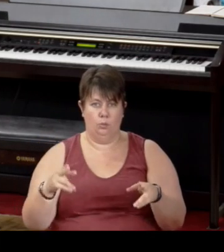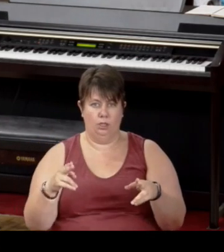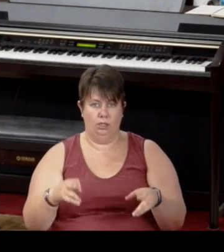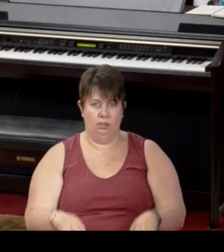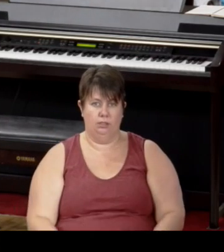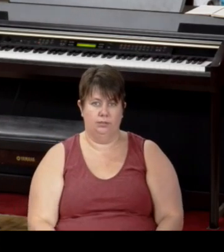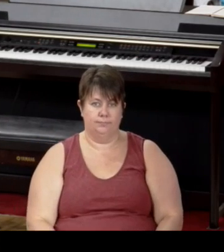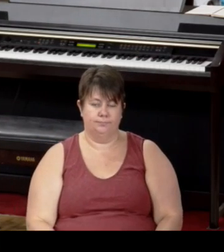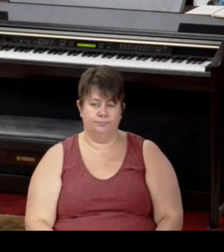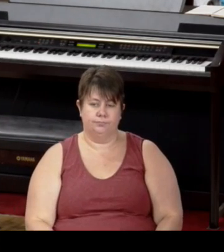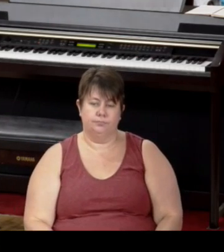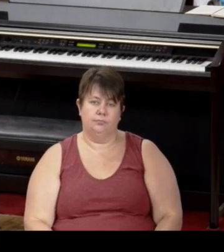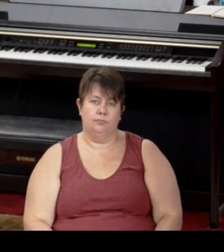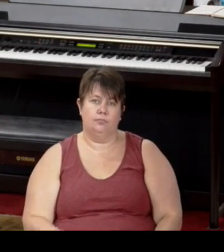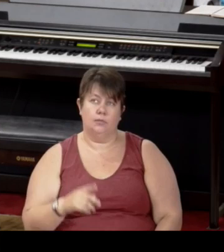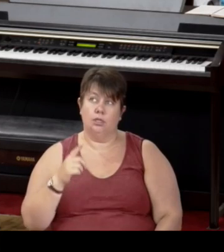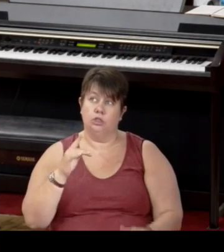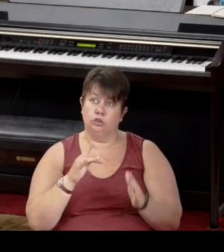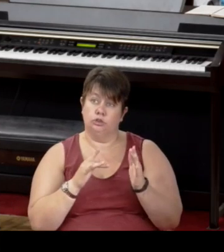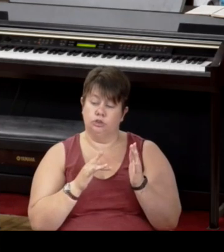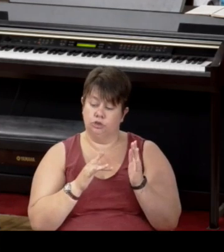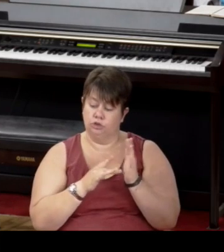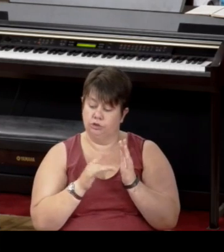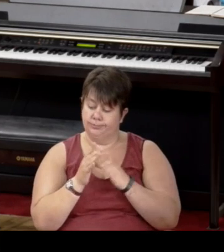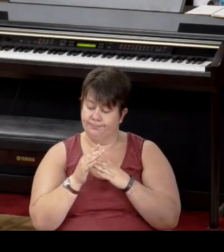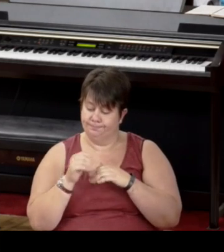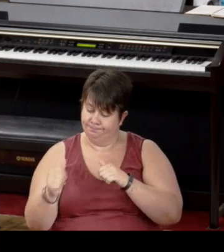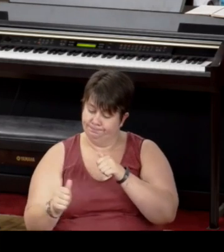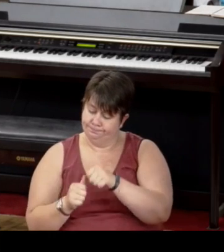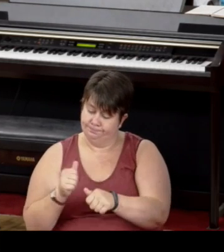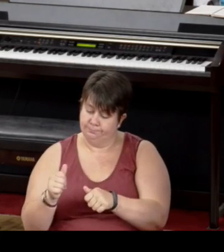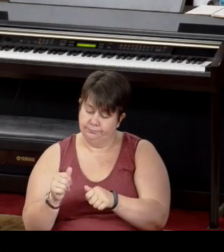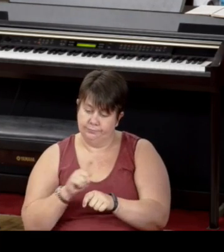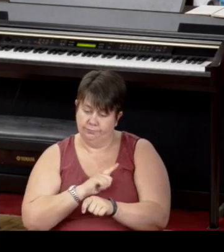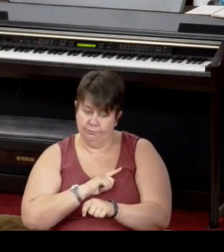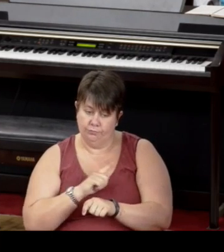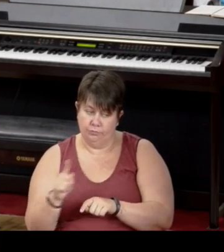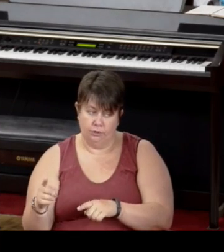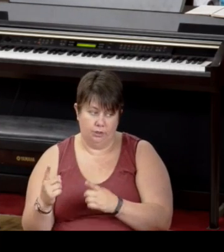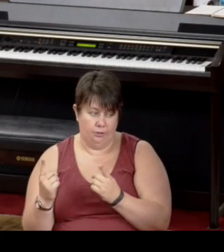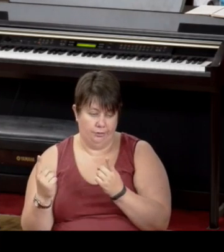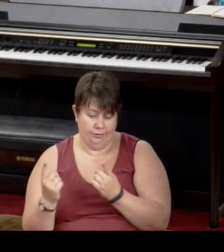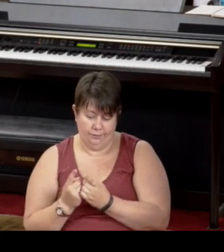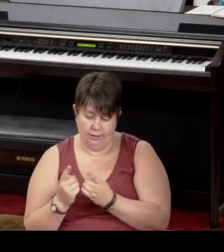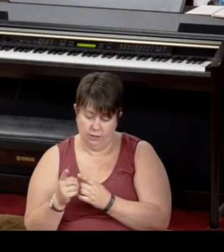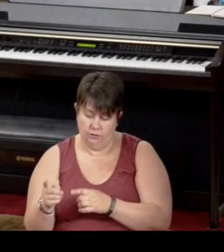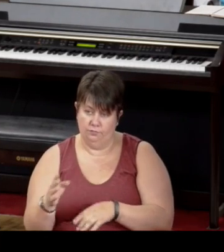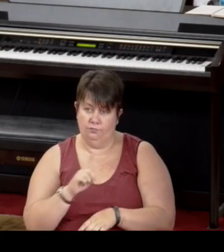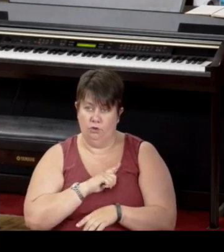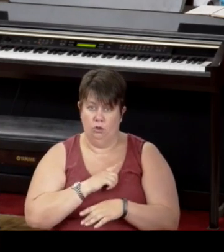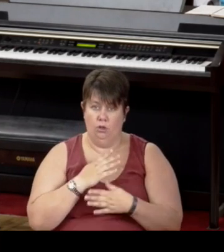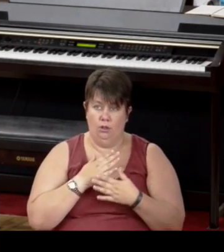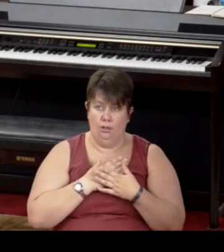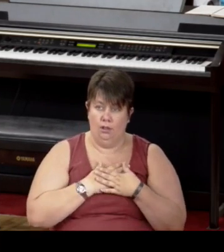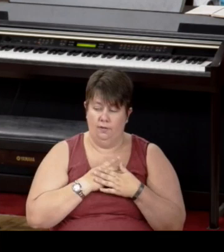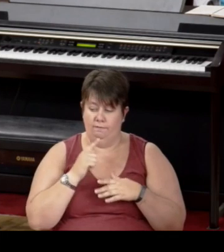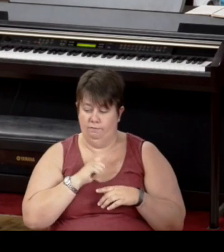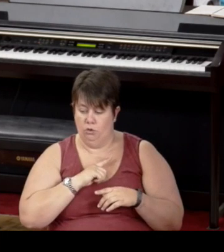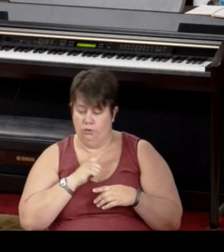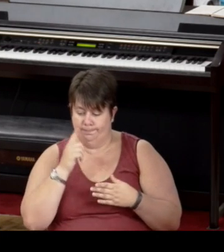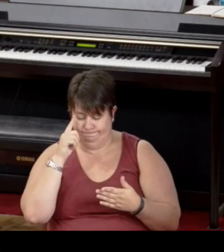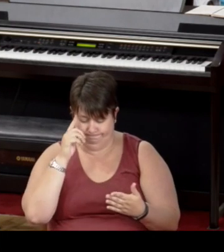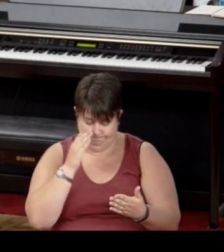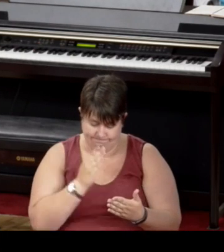Jesus commends this church for their deeds. He says that I know your deeds, your love and faith, your